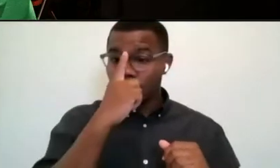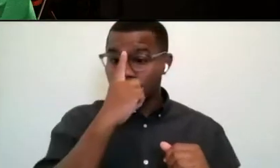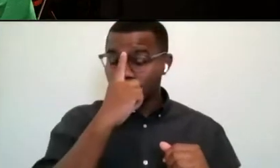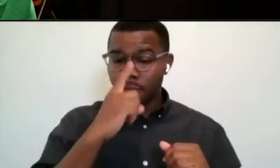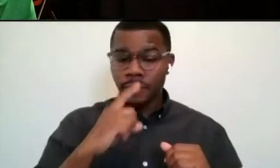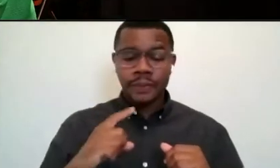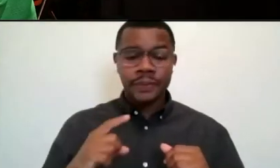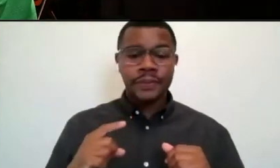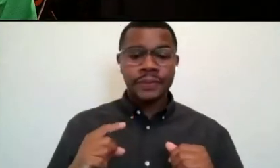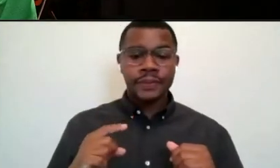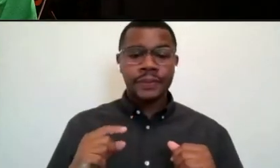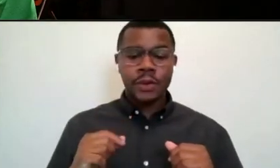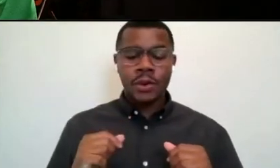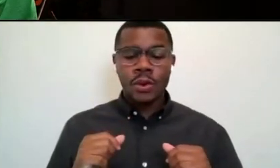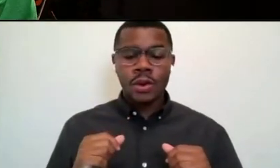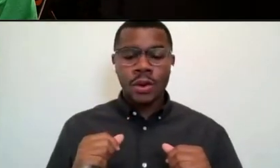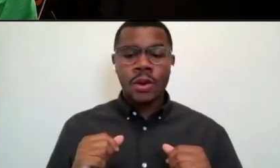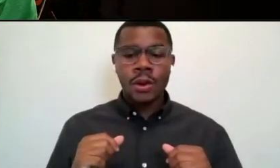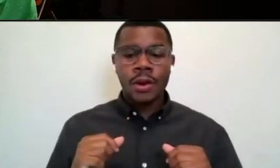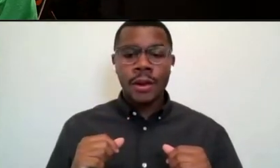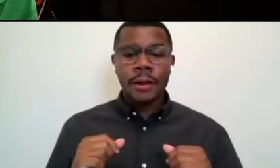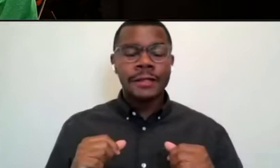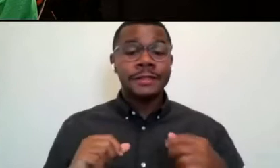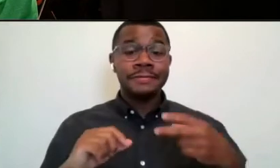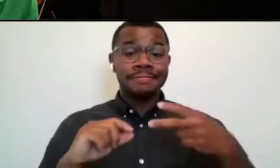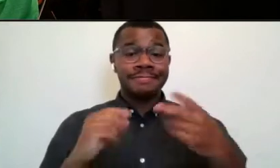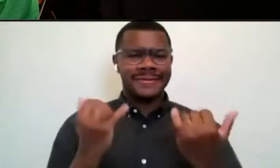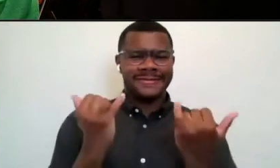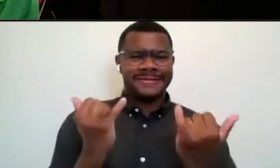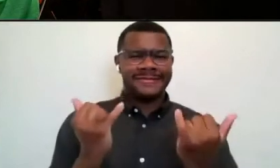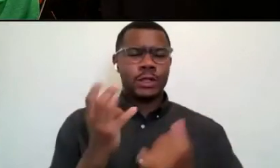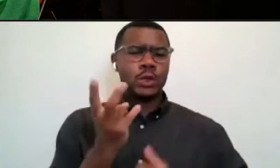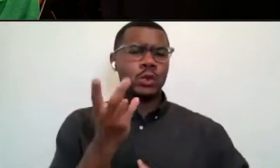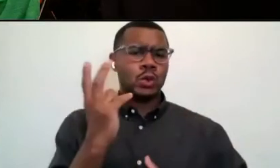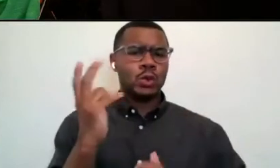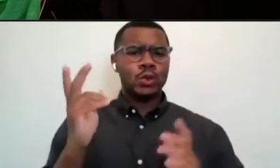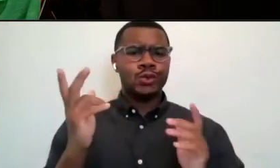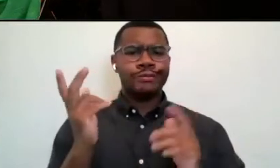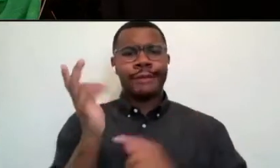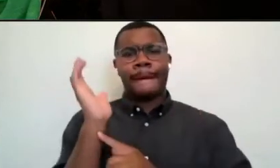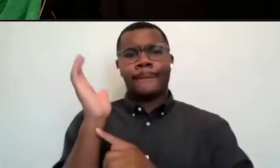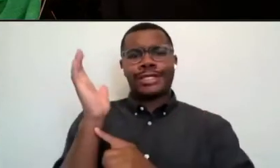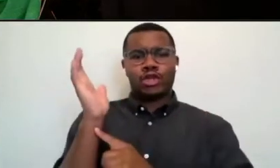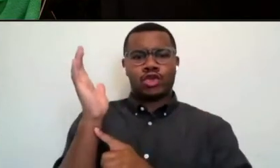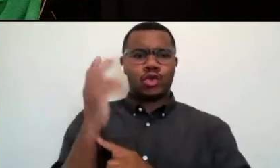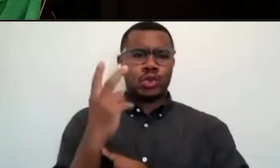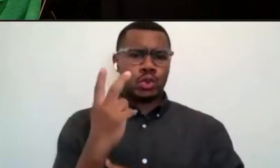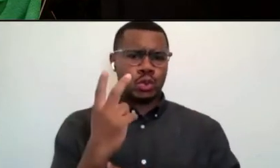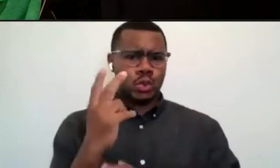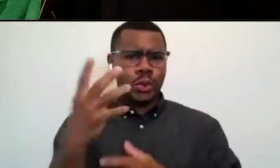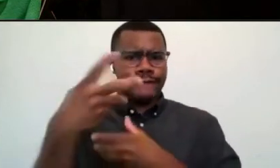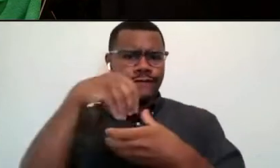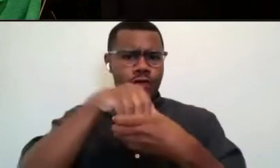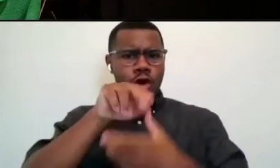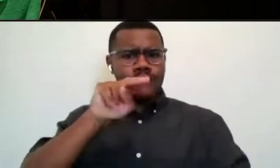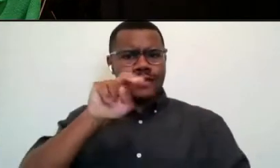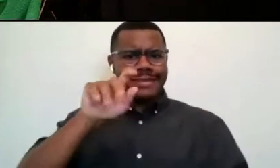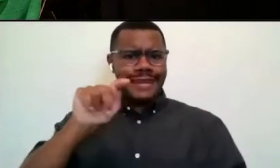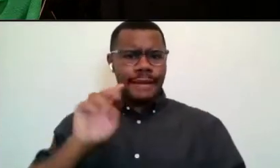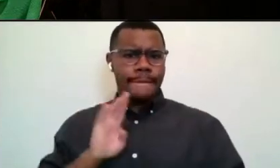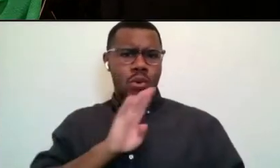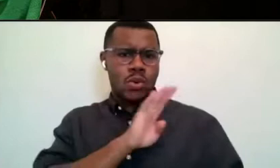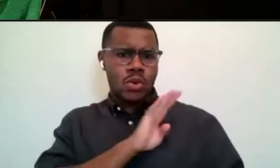two fantastic NET board members who are part of this session with us. And the first of them is Todd